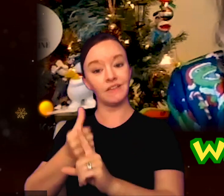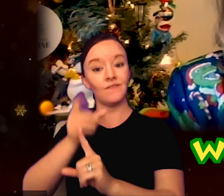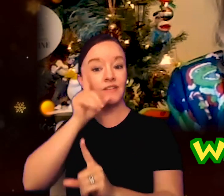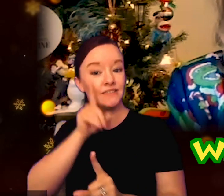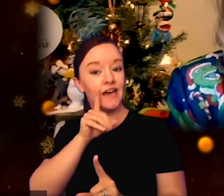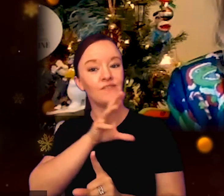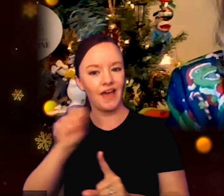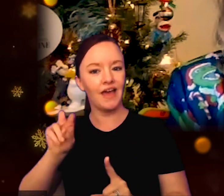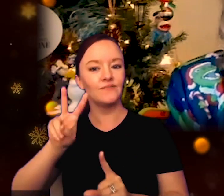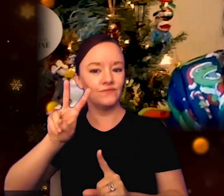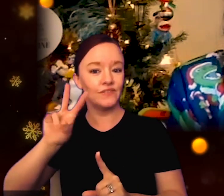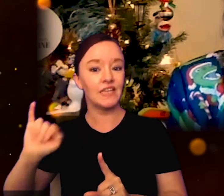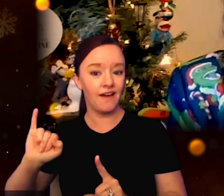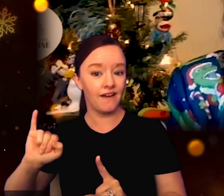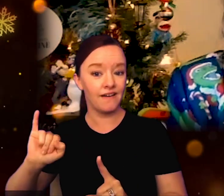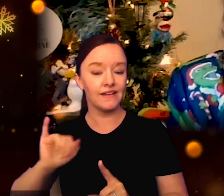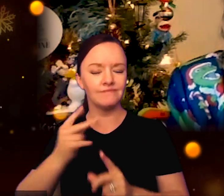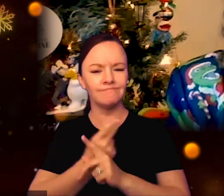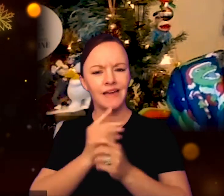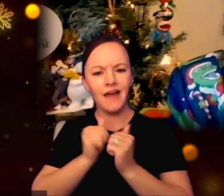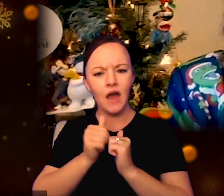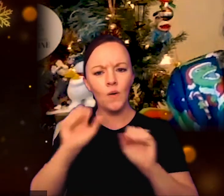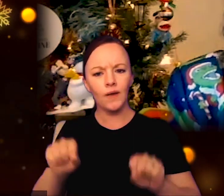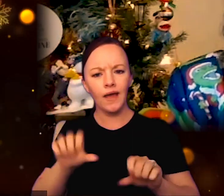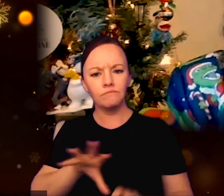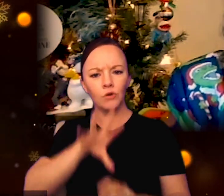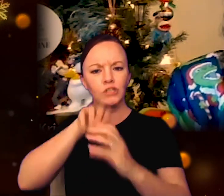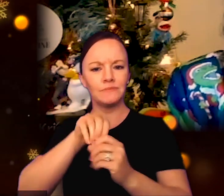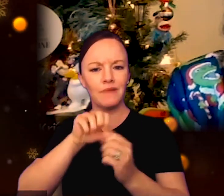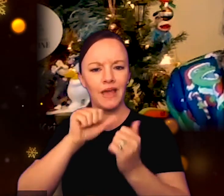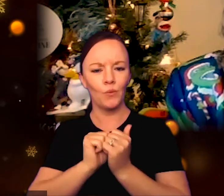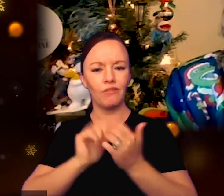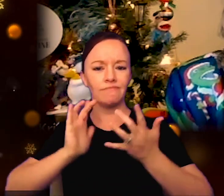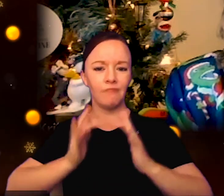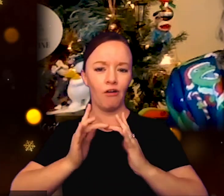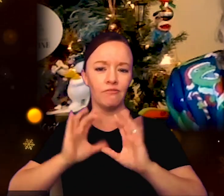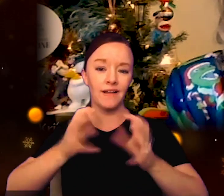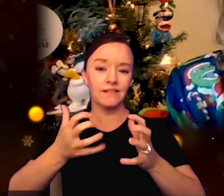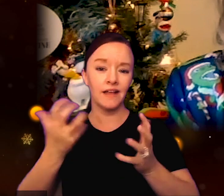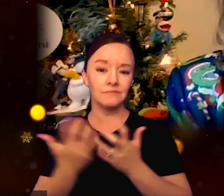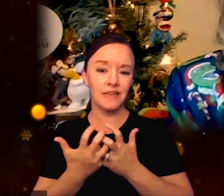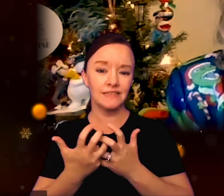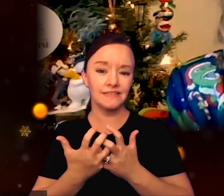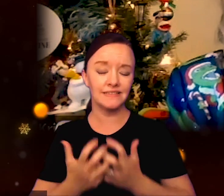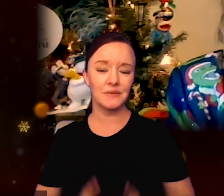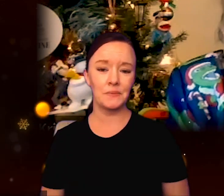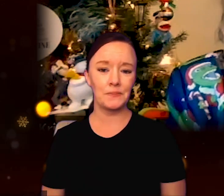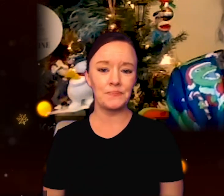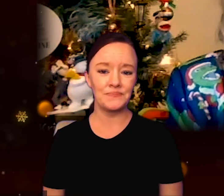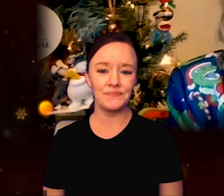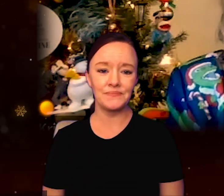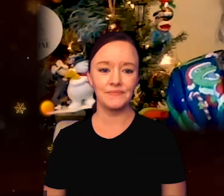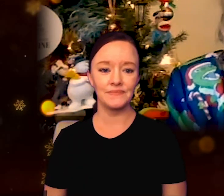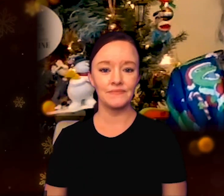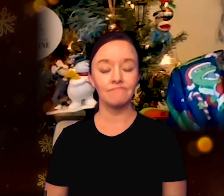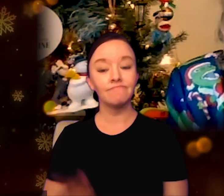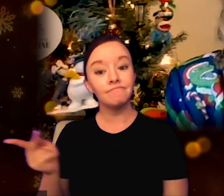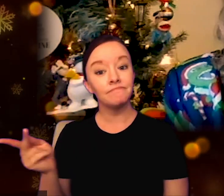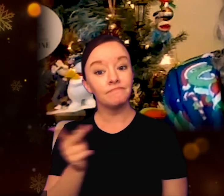who's visually impaired and deaf to be able to participate with their classmates